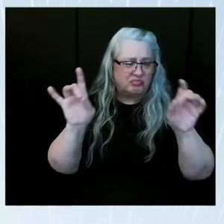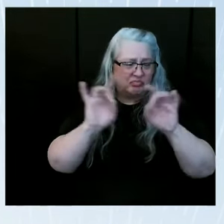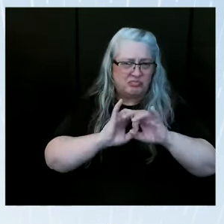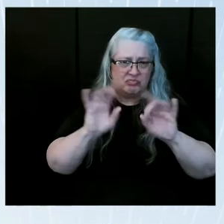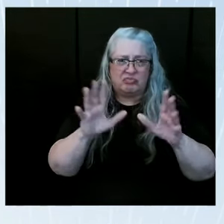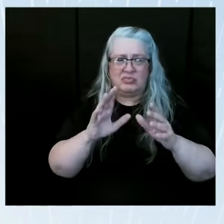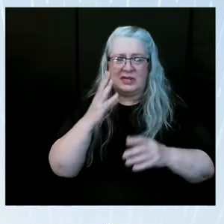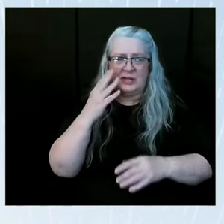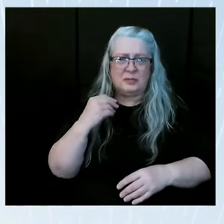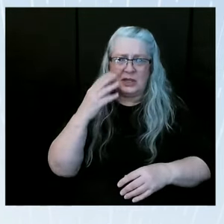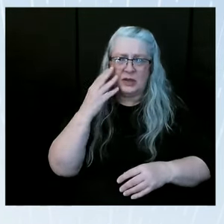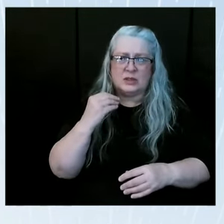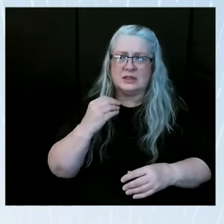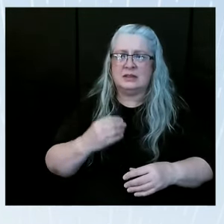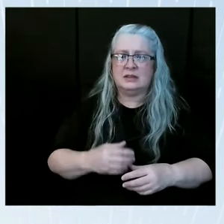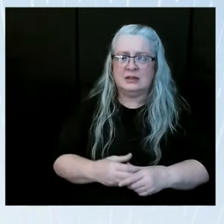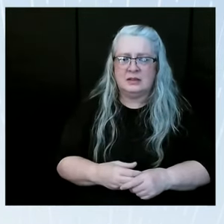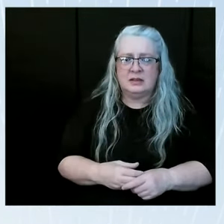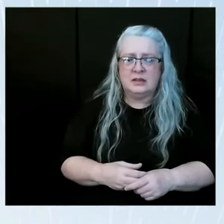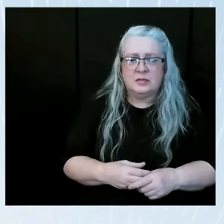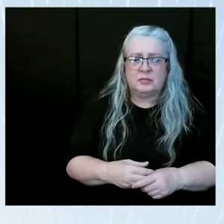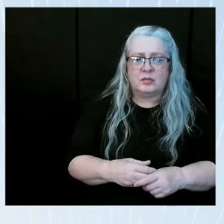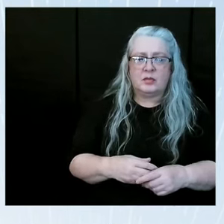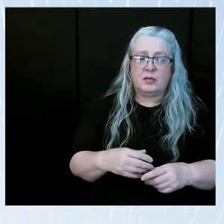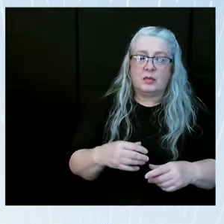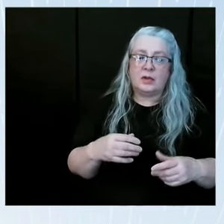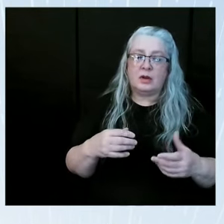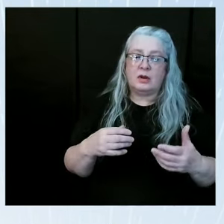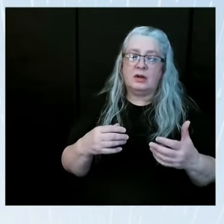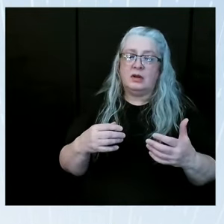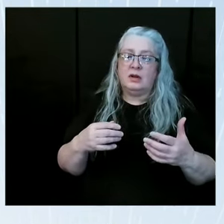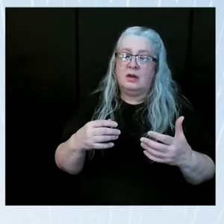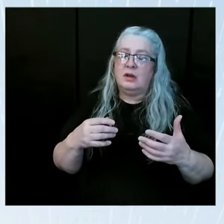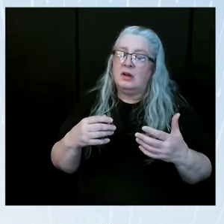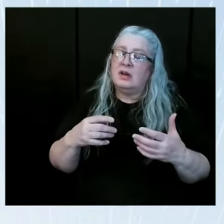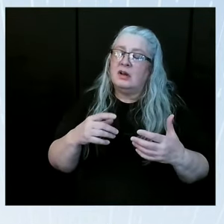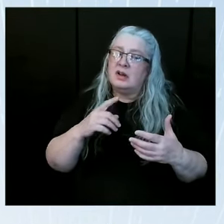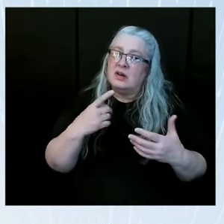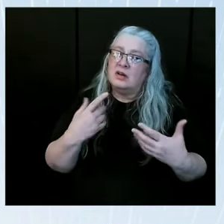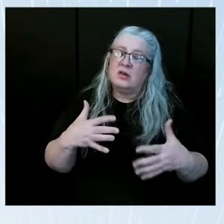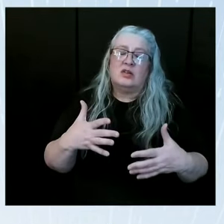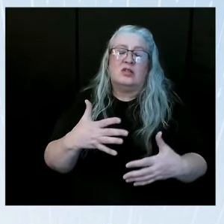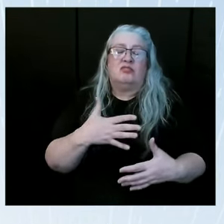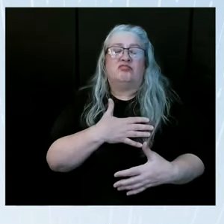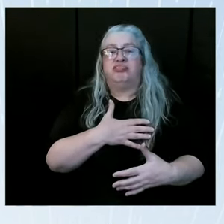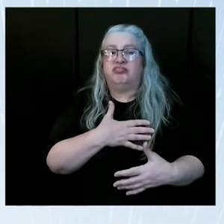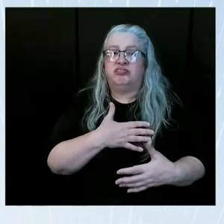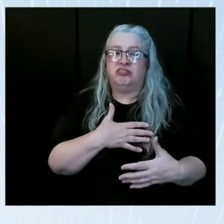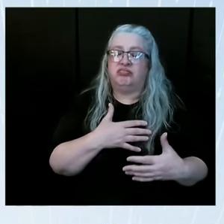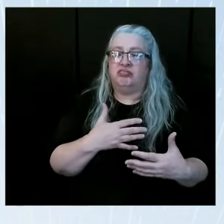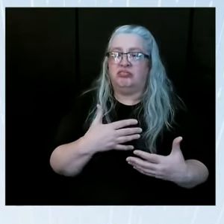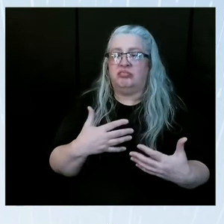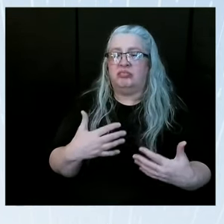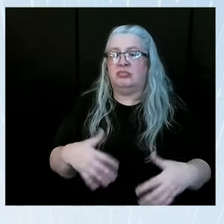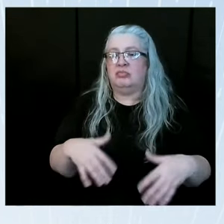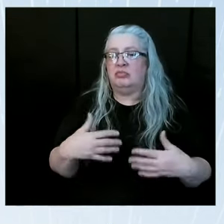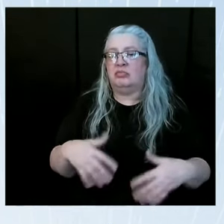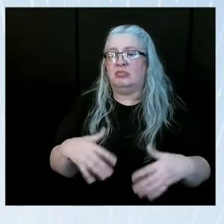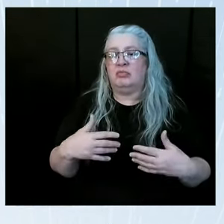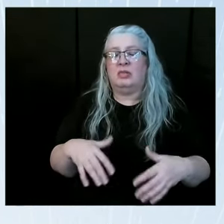human spirit. It was very, very moving. We in the Department of Homeland Security have really three lines of